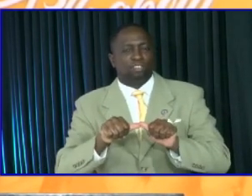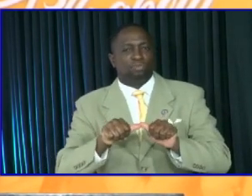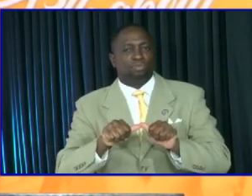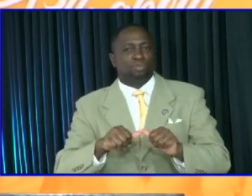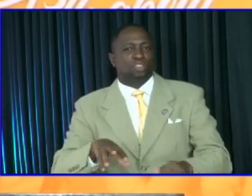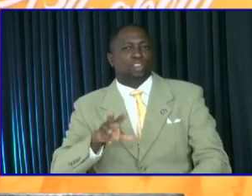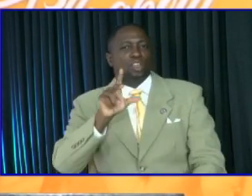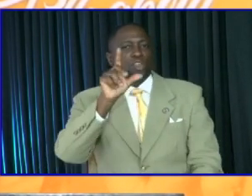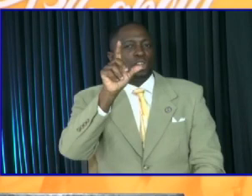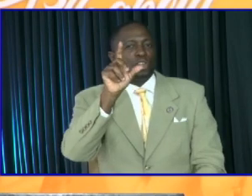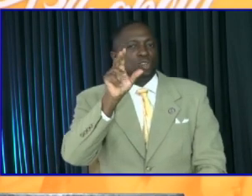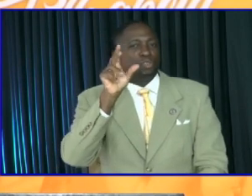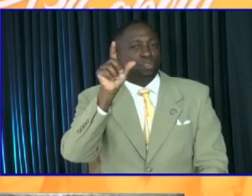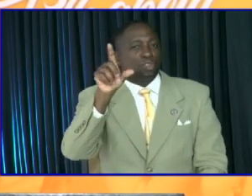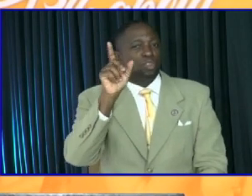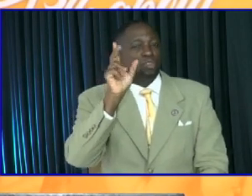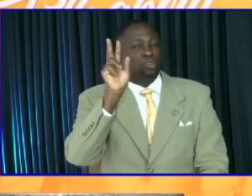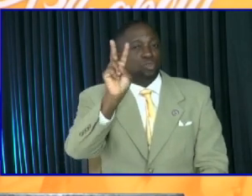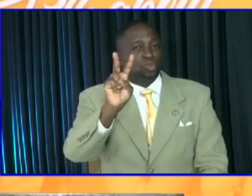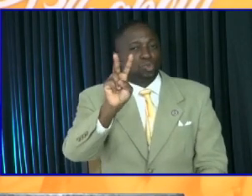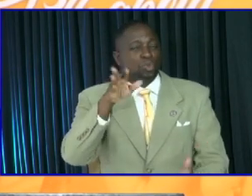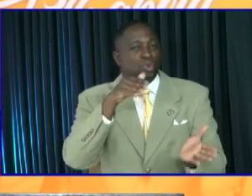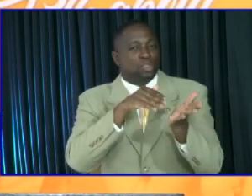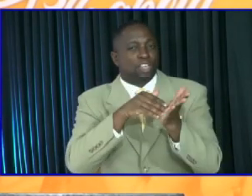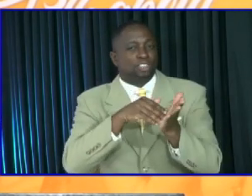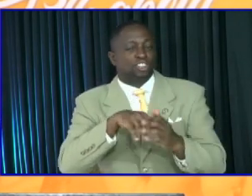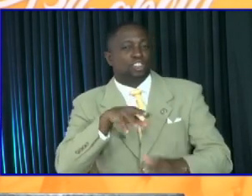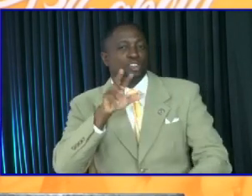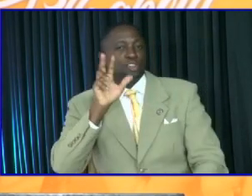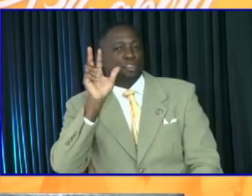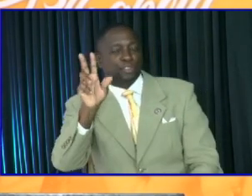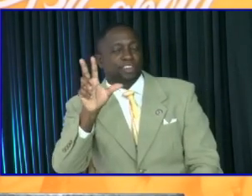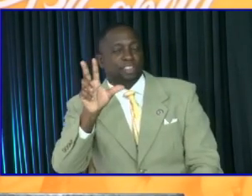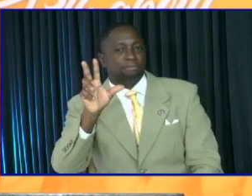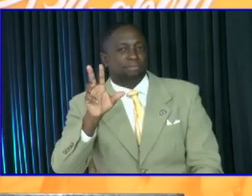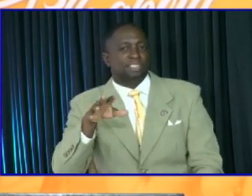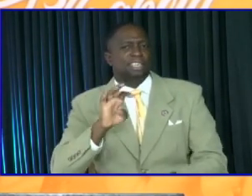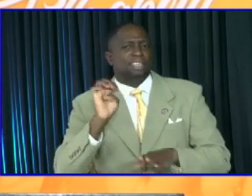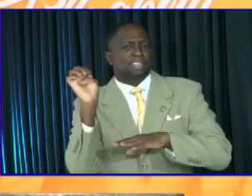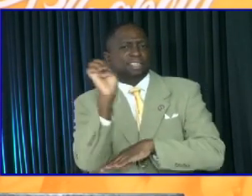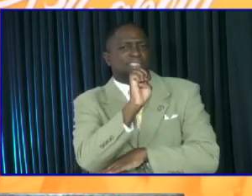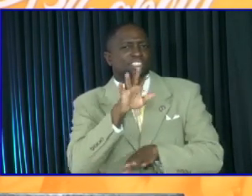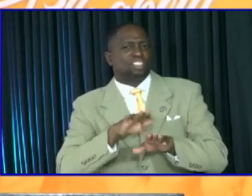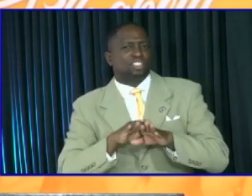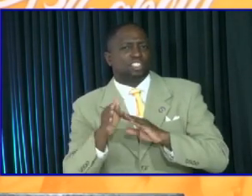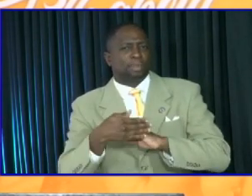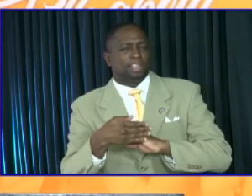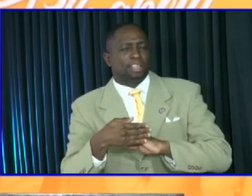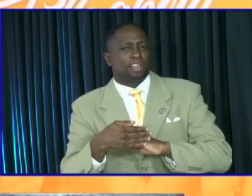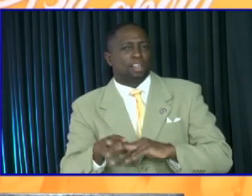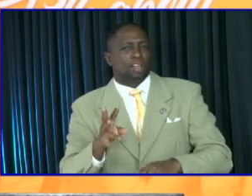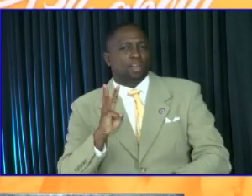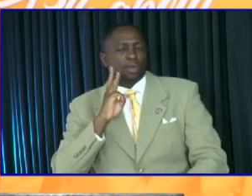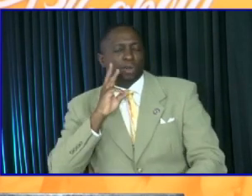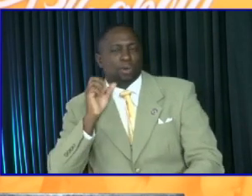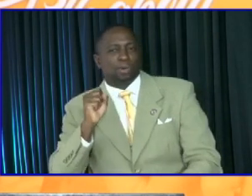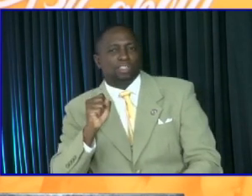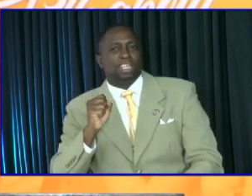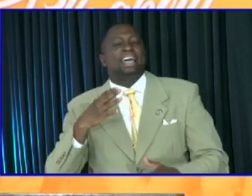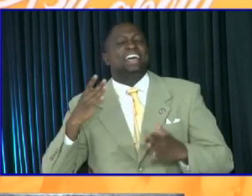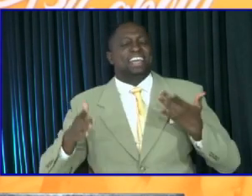August 2003, East Jamaica Conference was very happy to welcome to its